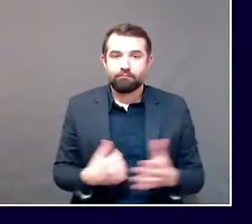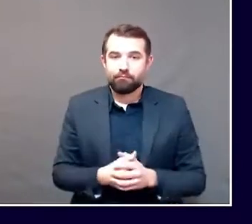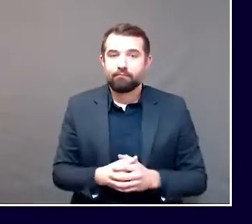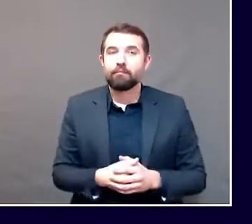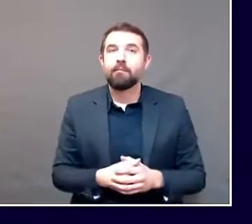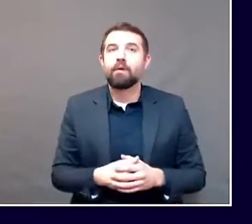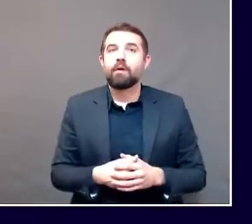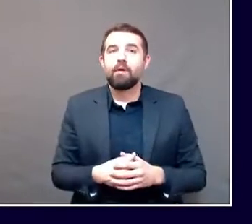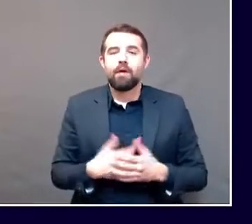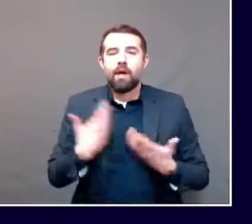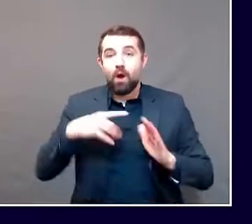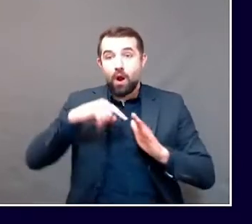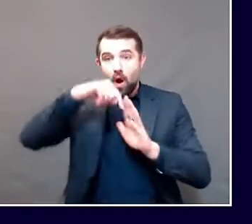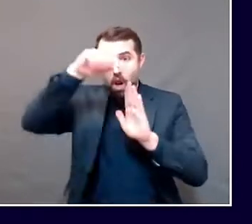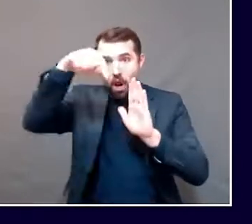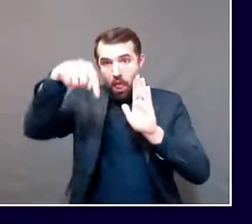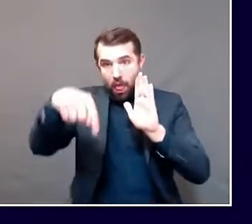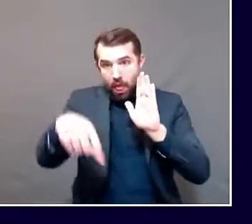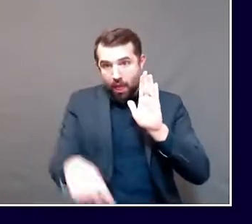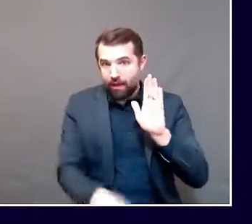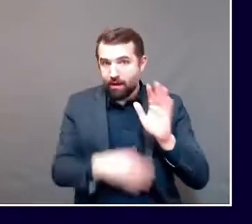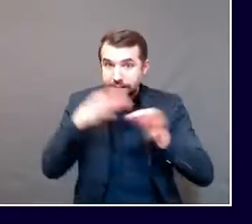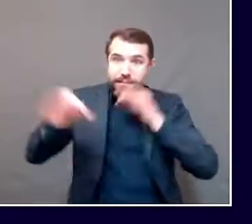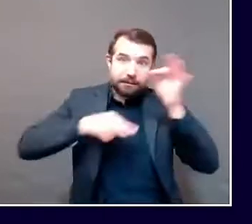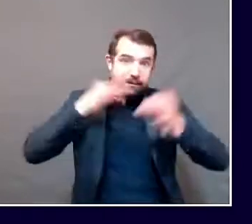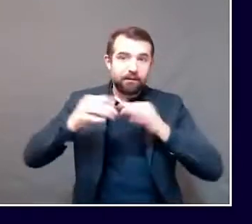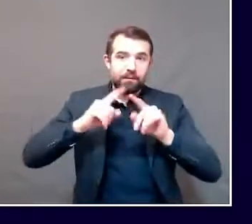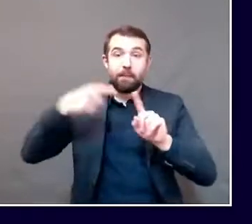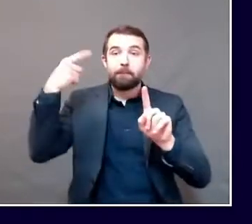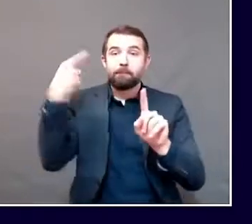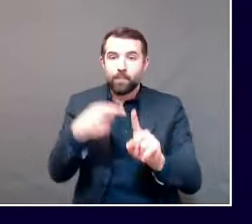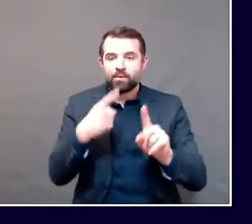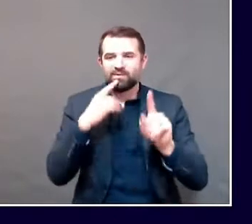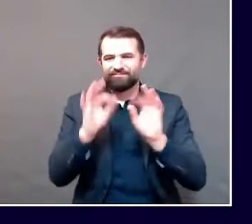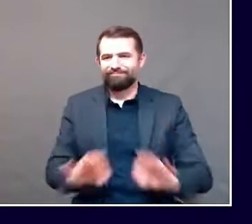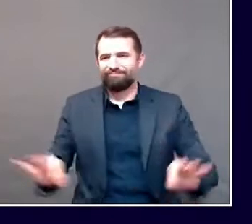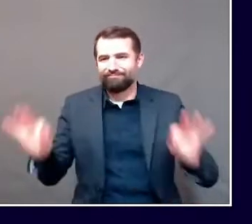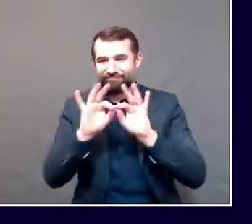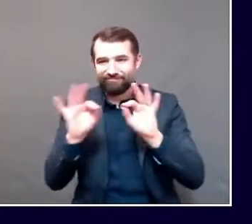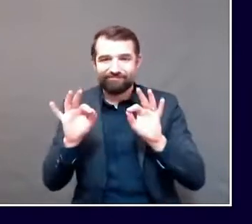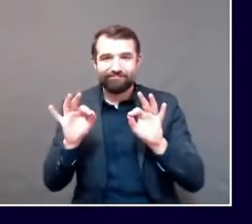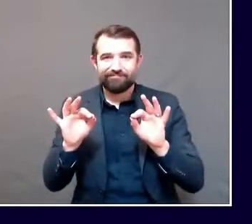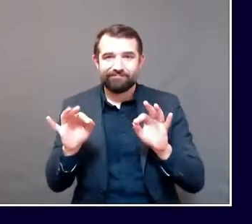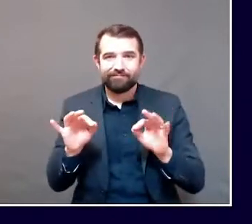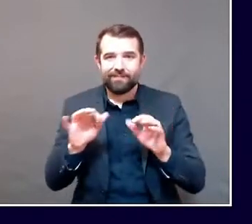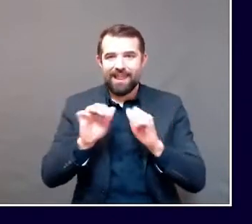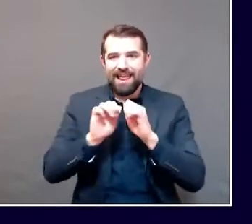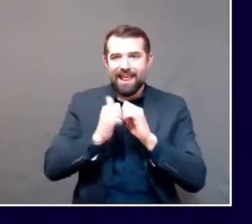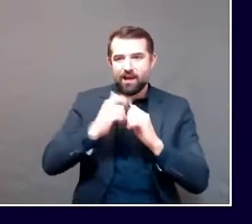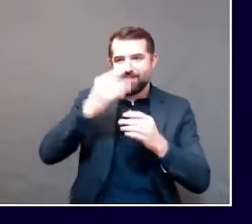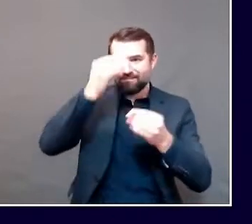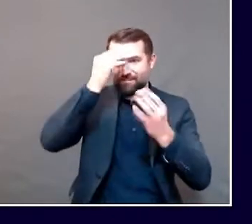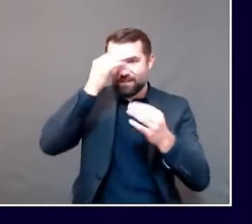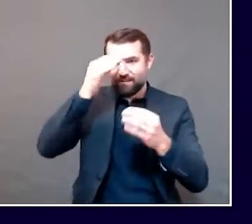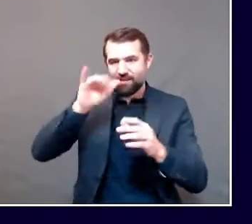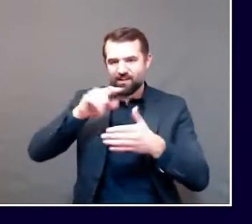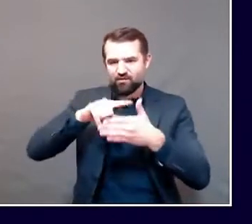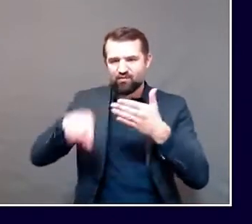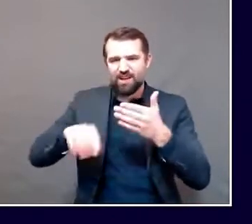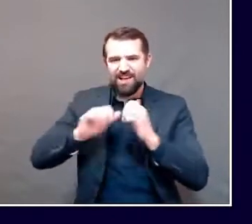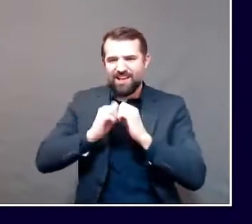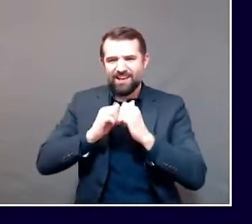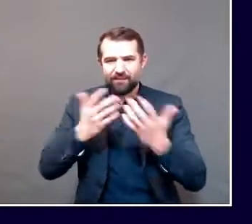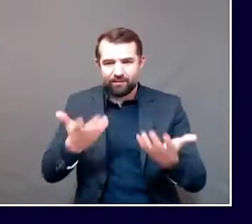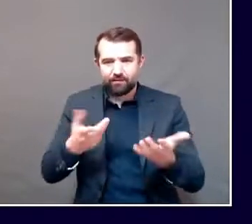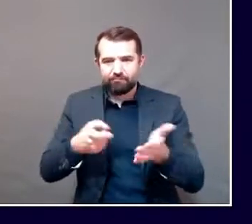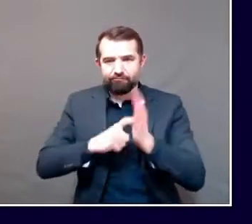data are important because I can't tell you what the positivity rate is unless I know the total number of tests done. And if we're